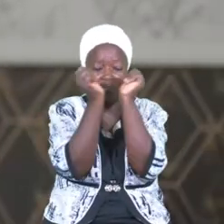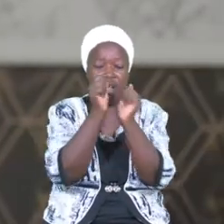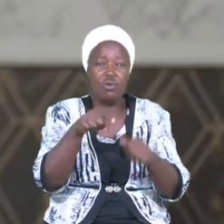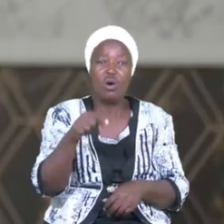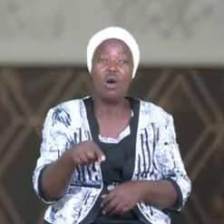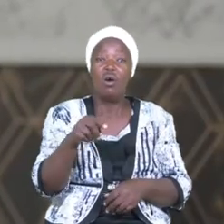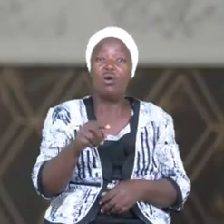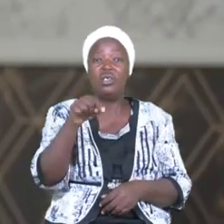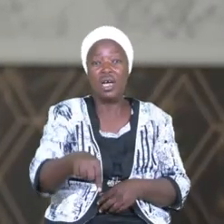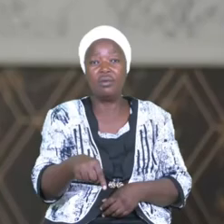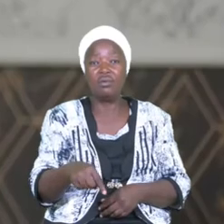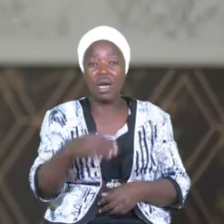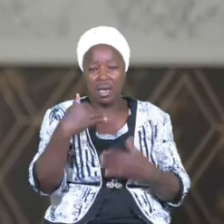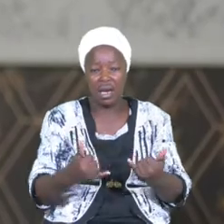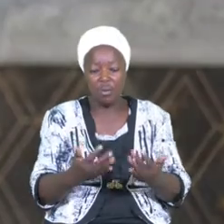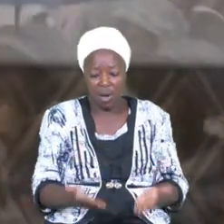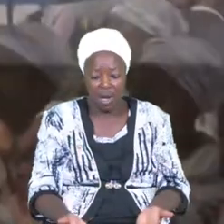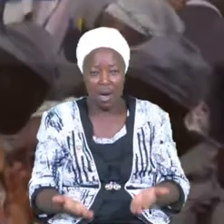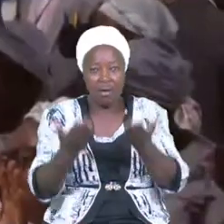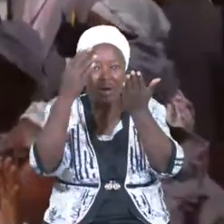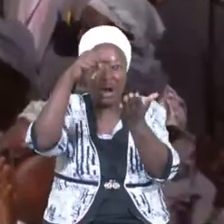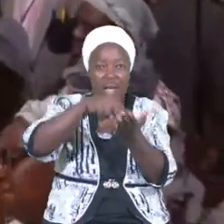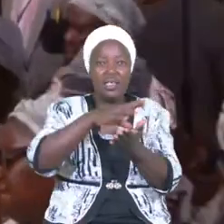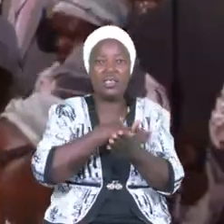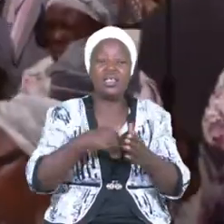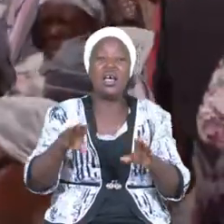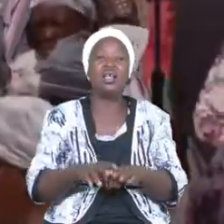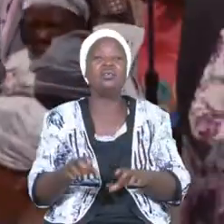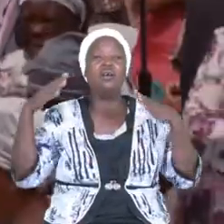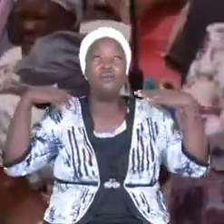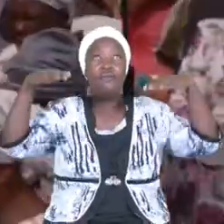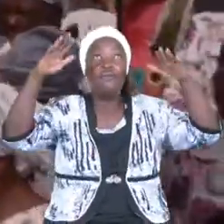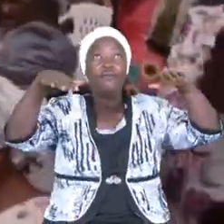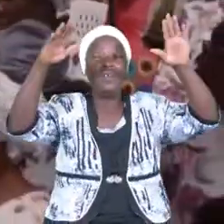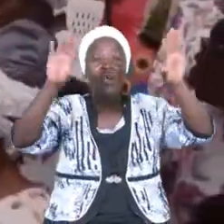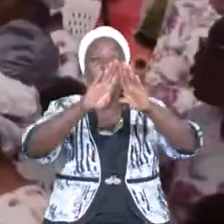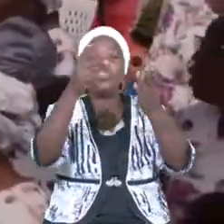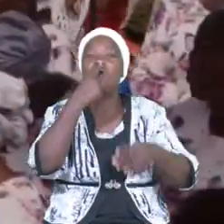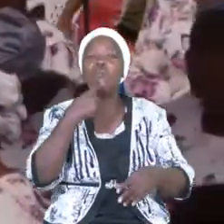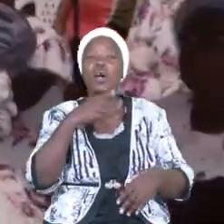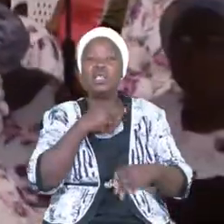arise and soar. Open your mouth and talk to the Lord.